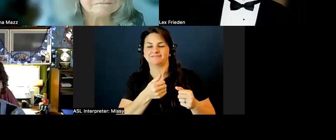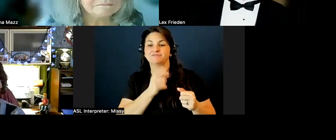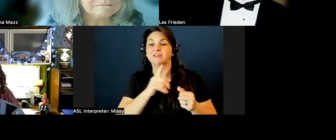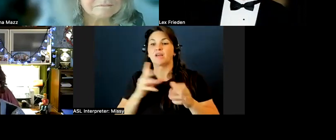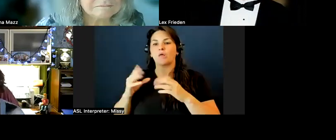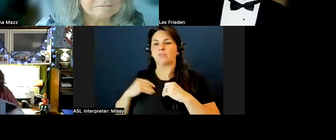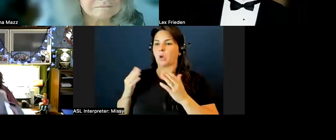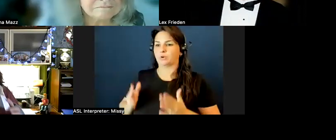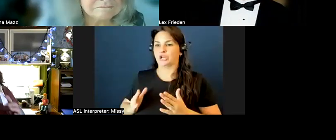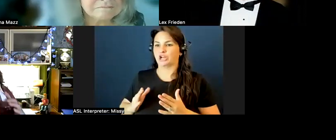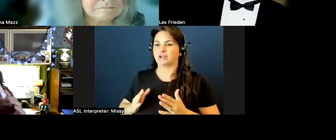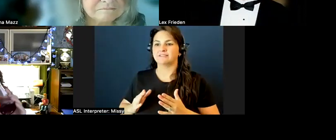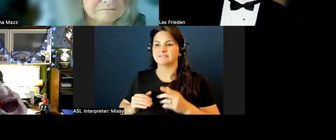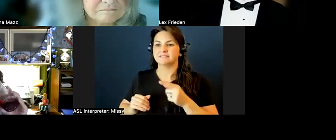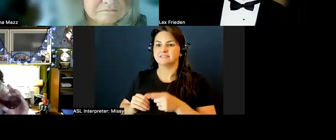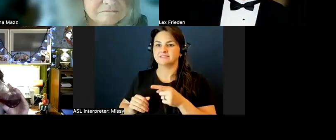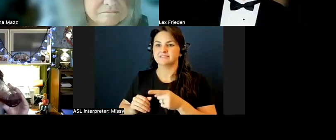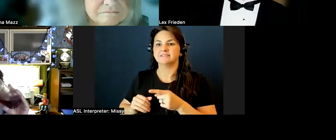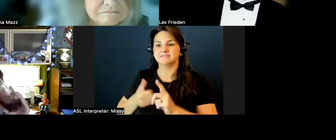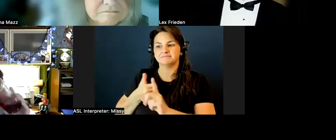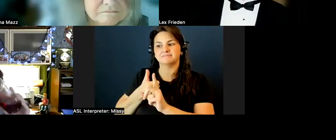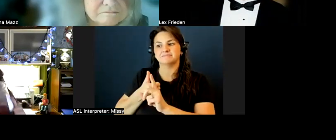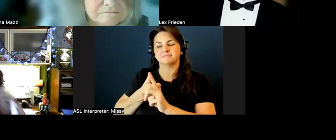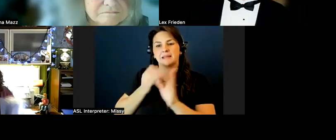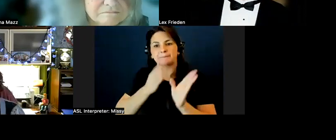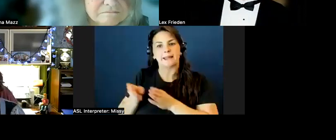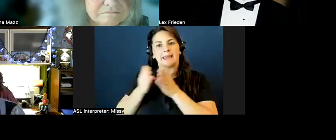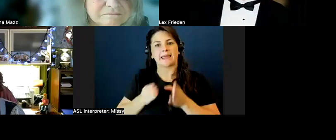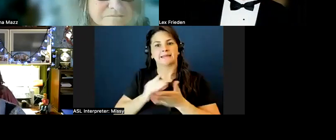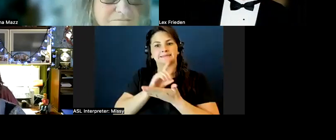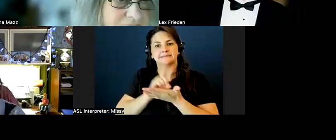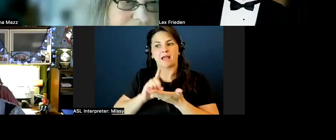owner, who is putting together the